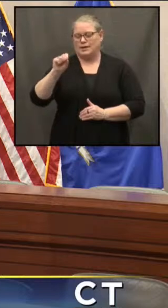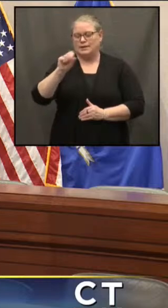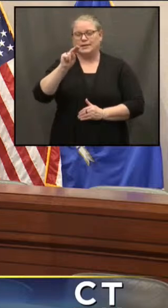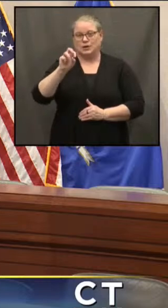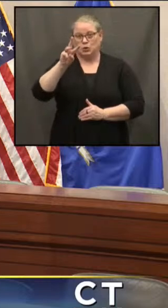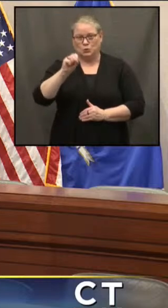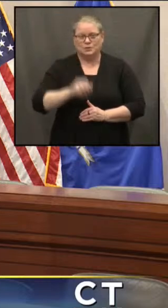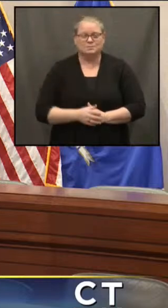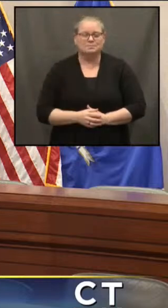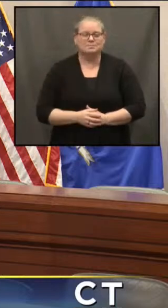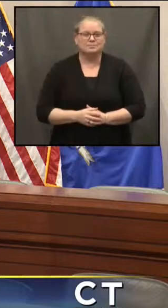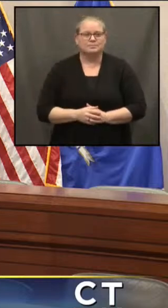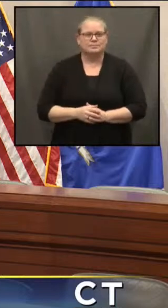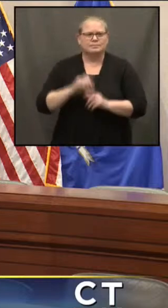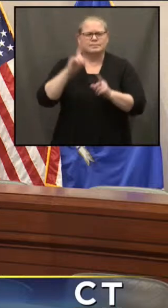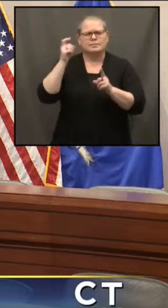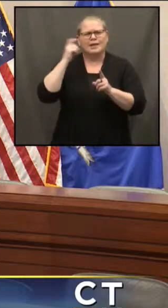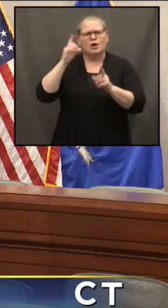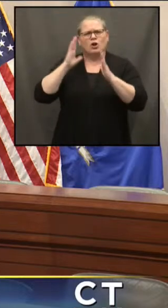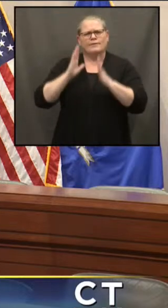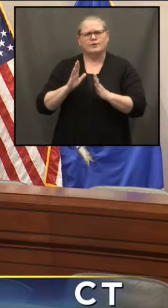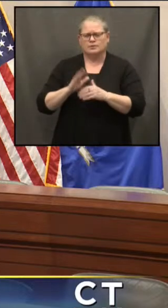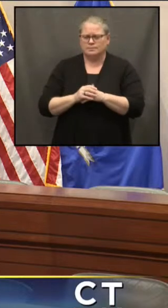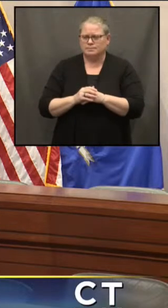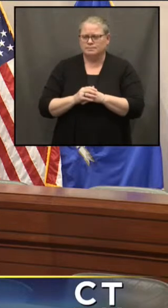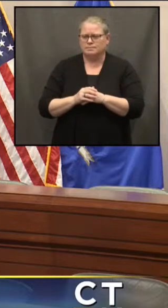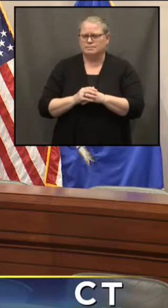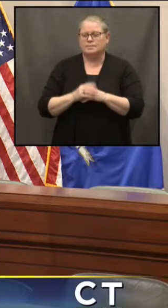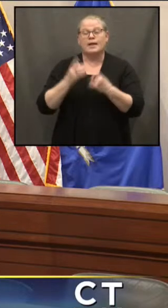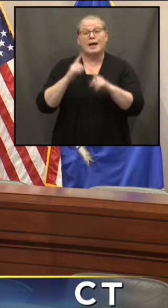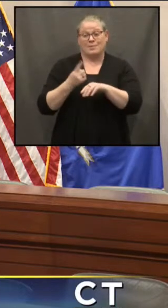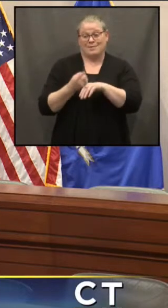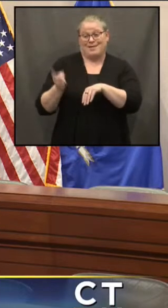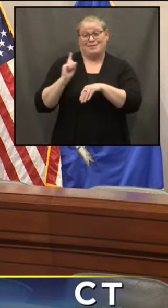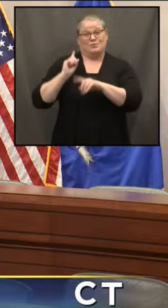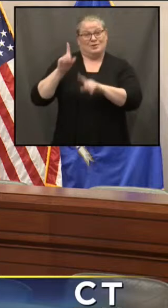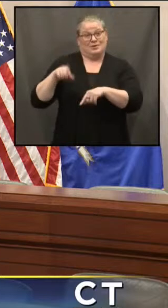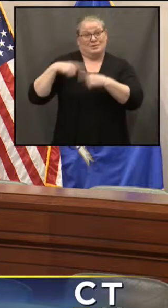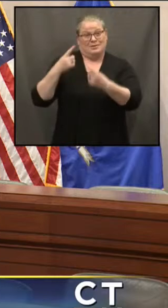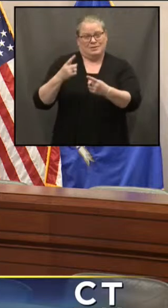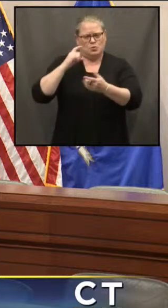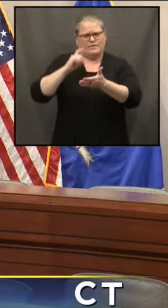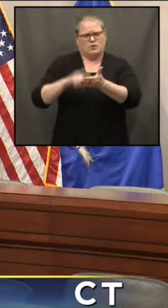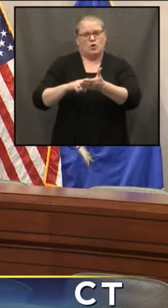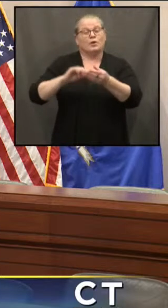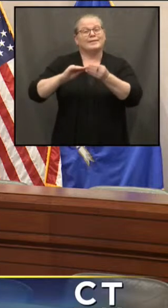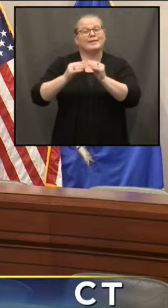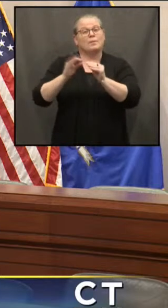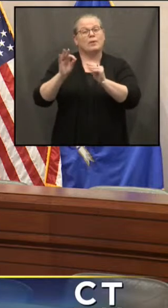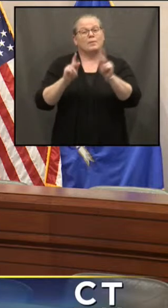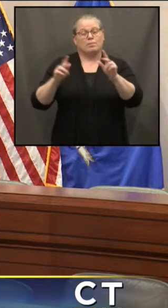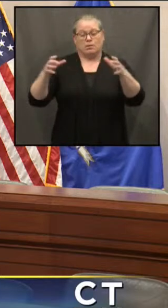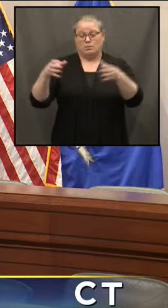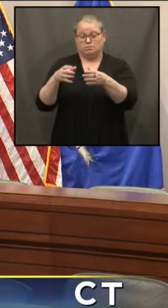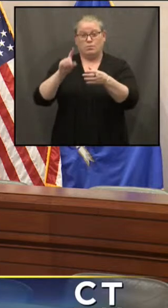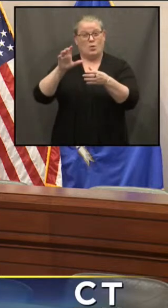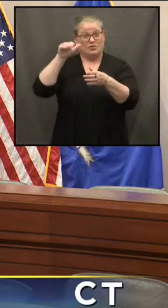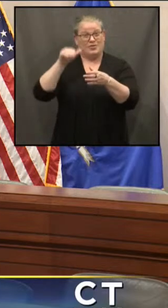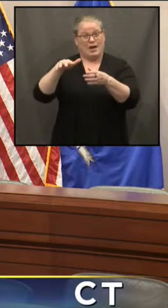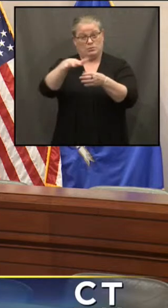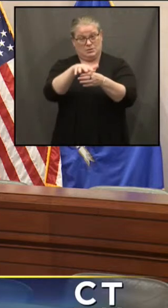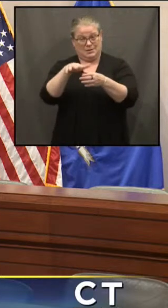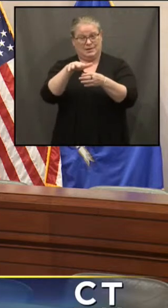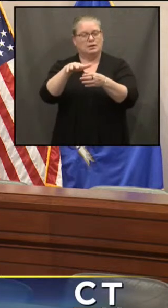Governor, in the last week or so, we've seen the cases per 100,000 really spike here in Connecticut, and that's before we get into